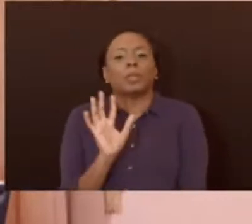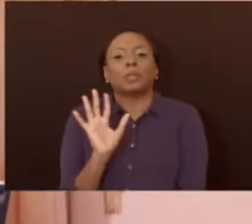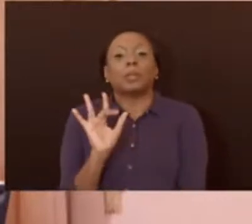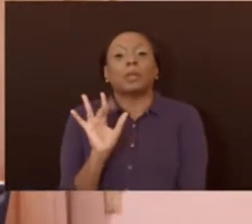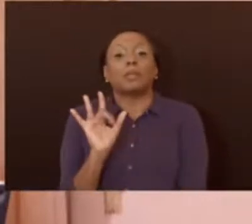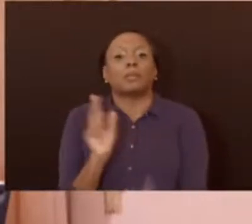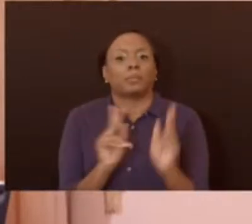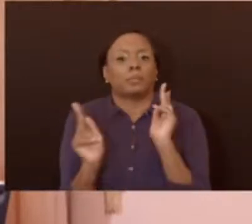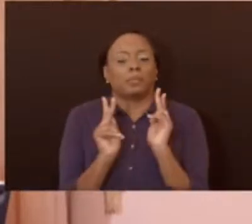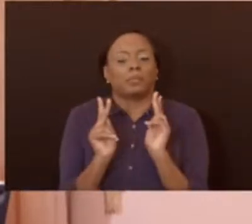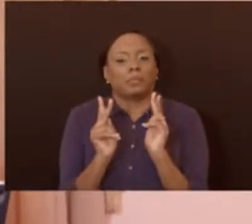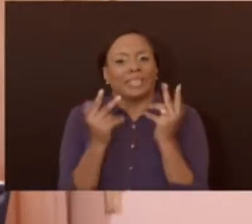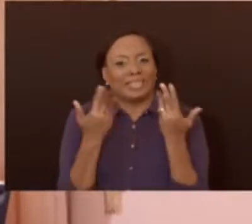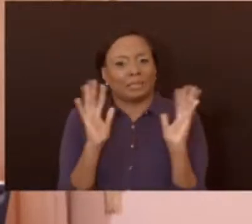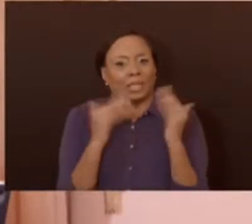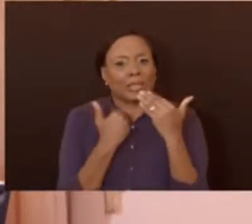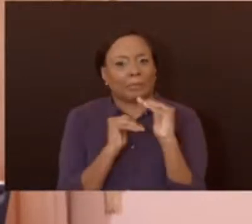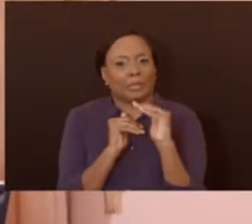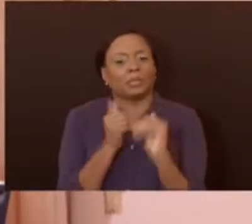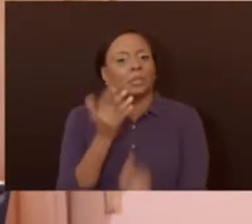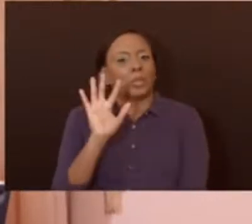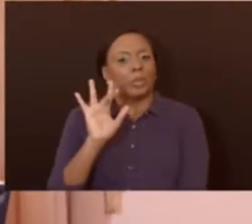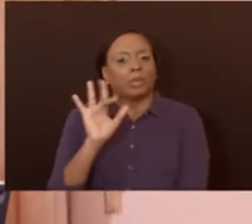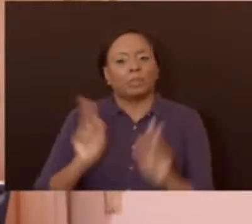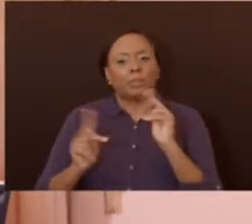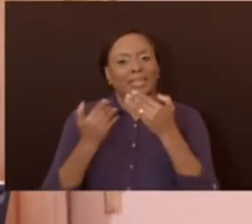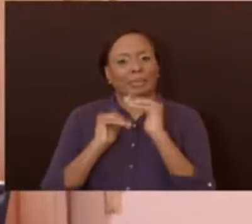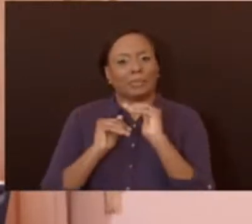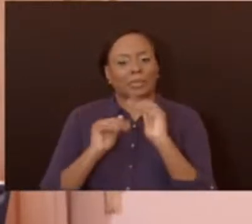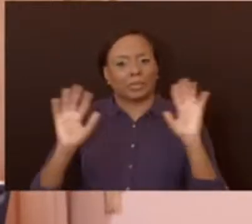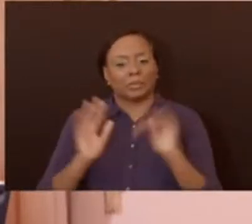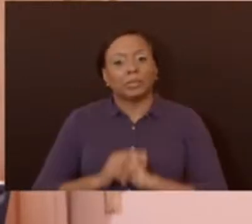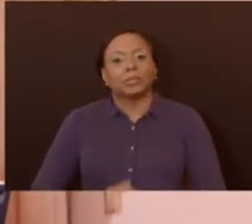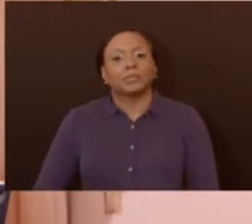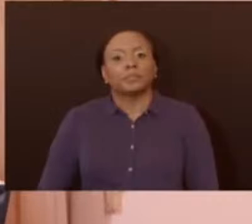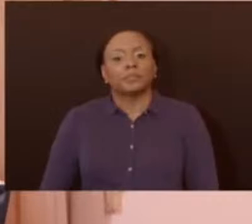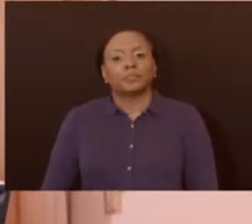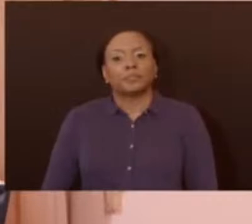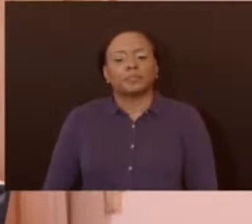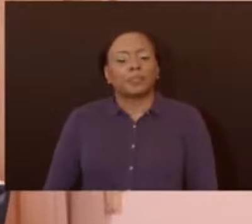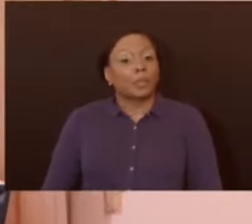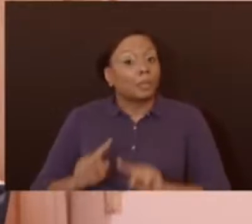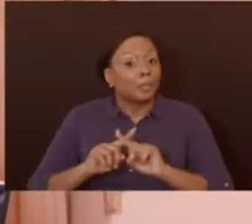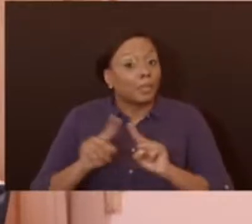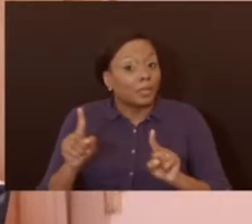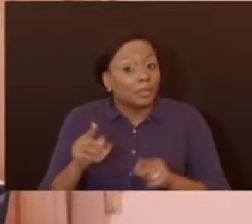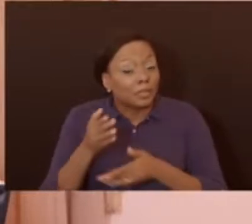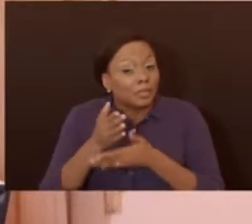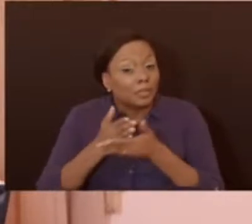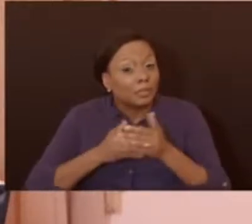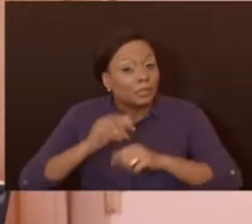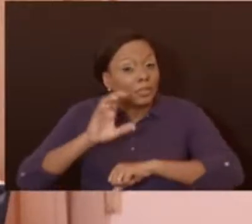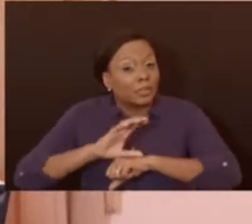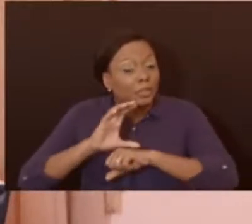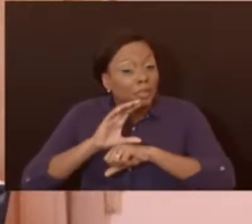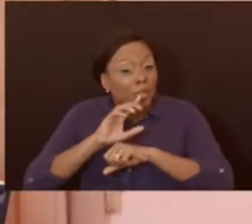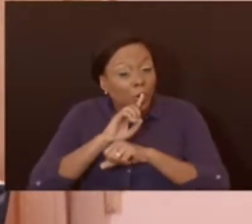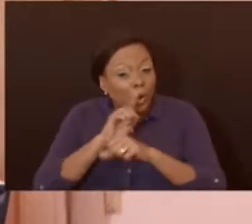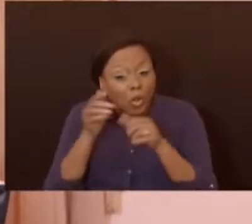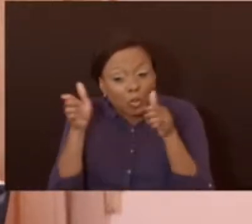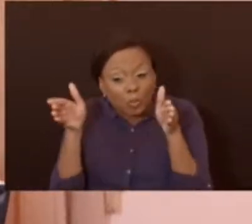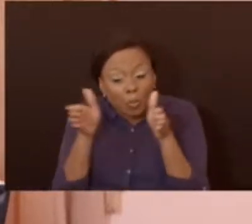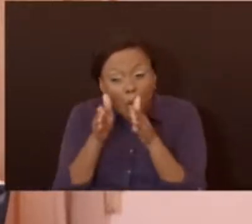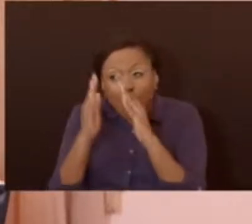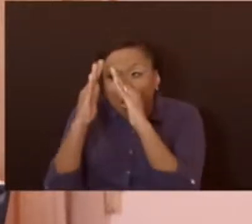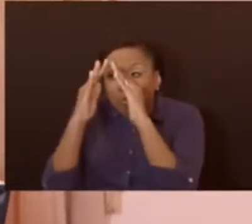25 attendees. But we recognize that there are some very small church buildings that have